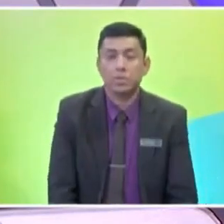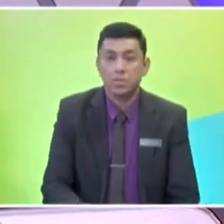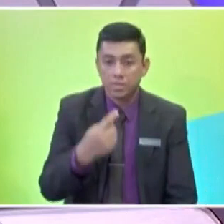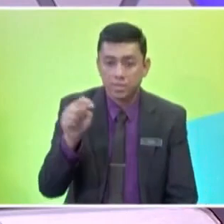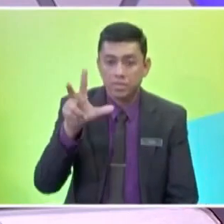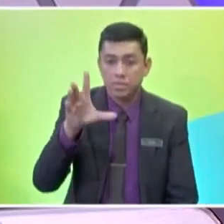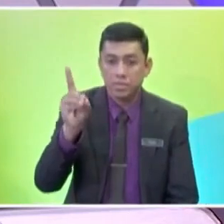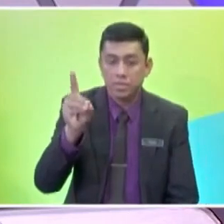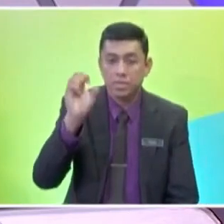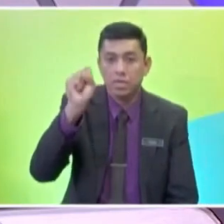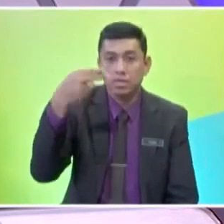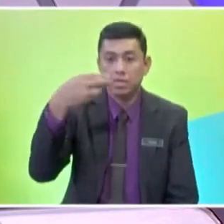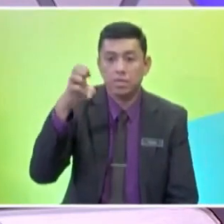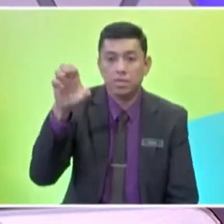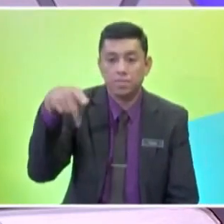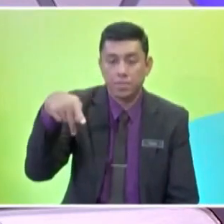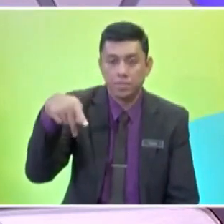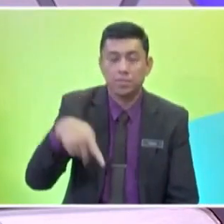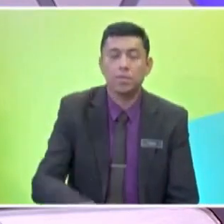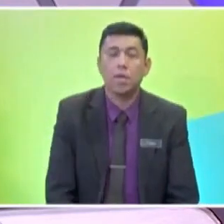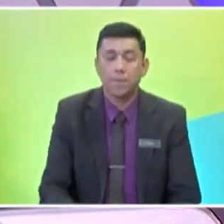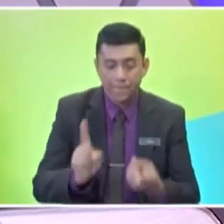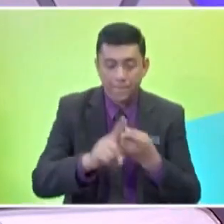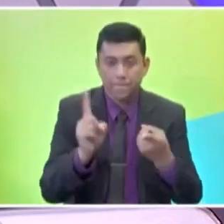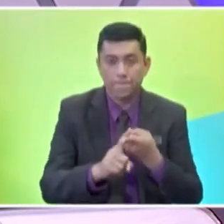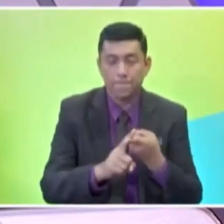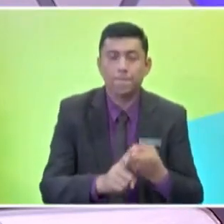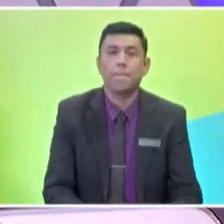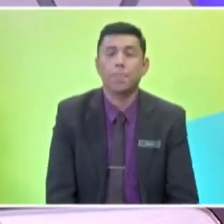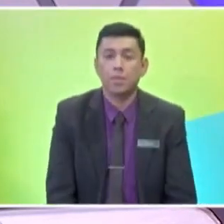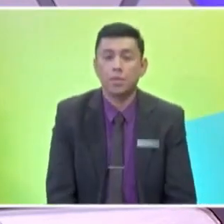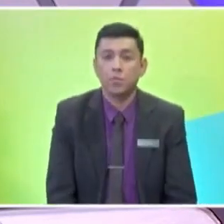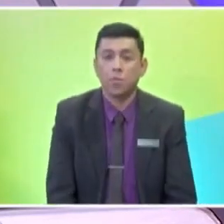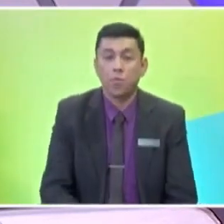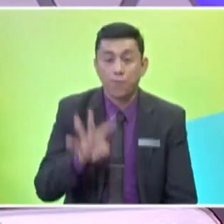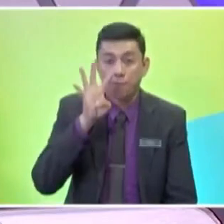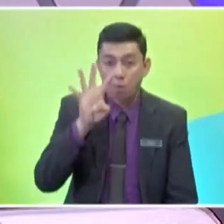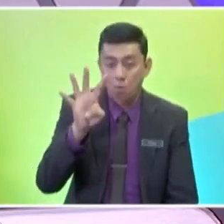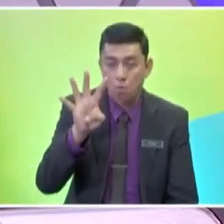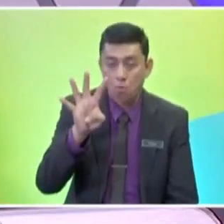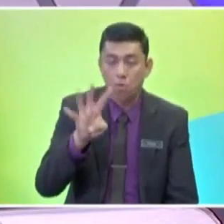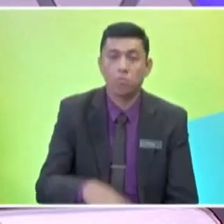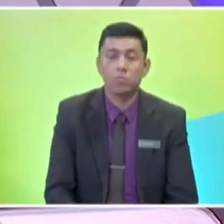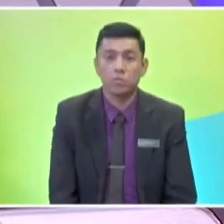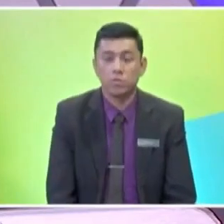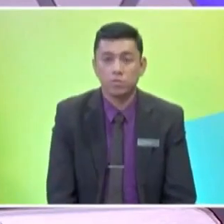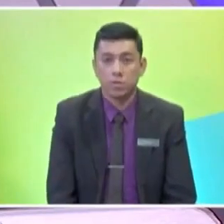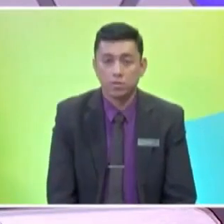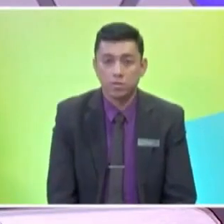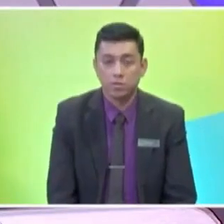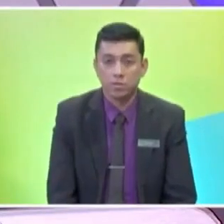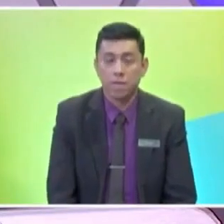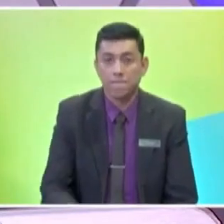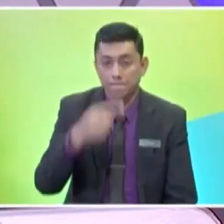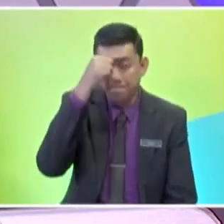3D shape. Okay. First, get the cloth peg. We need only 4. Only 4, okay. Okay. Take the black